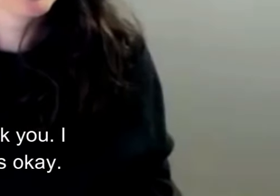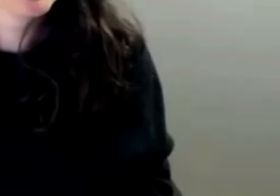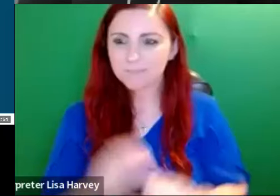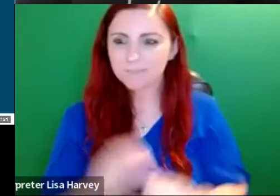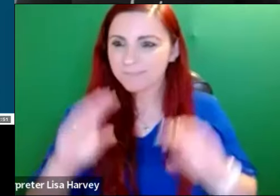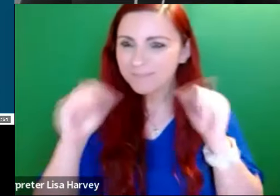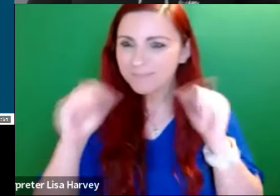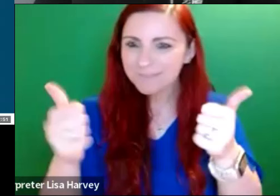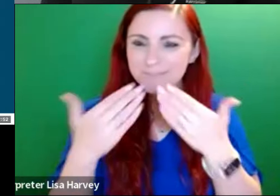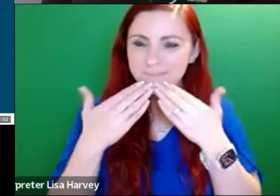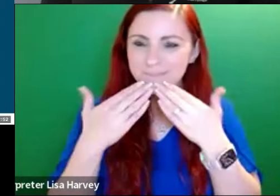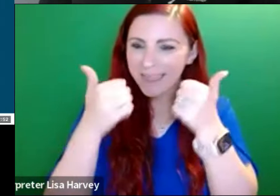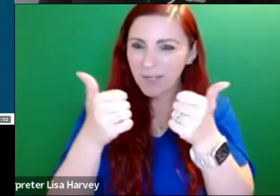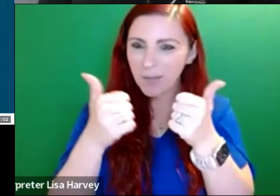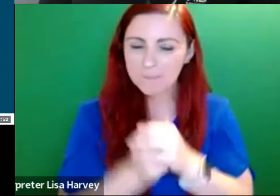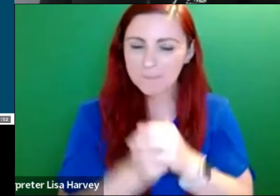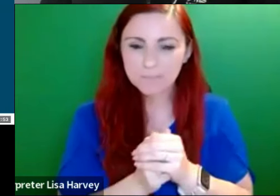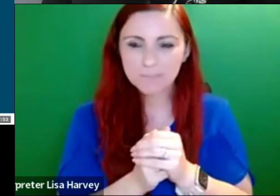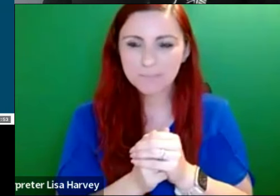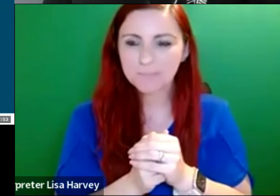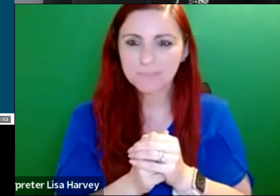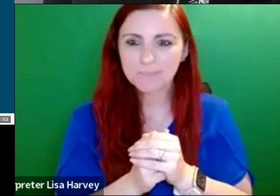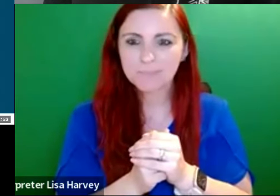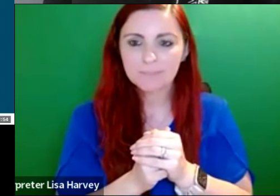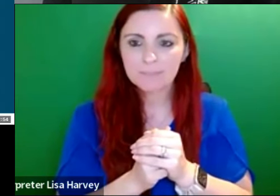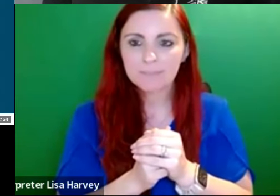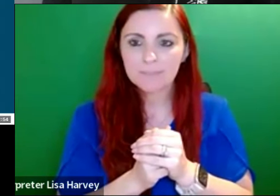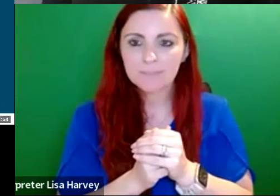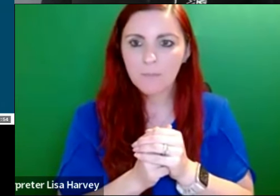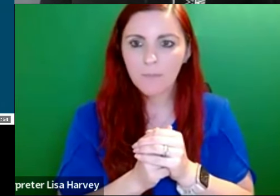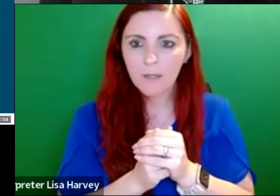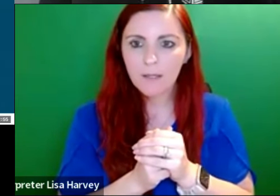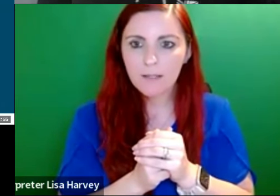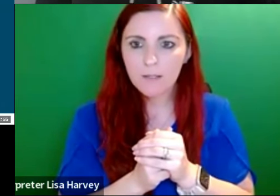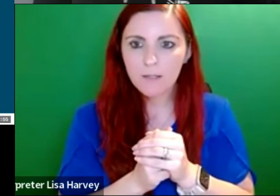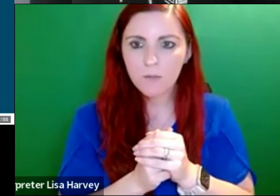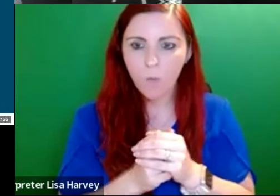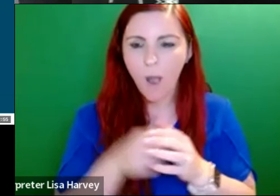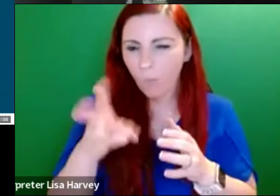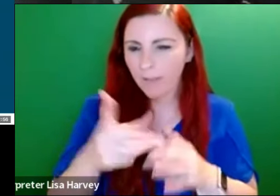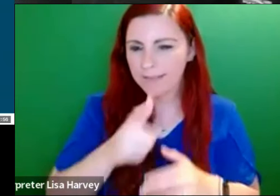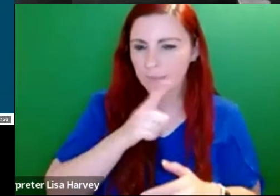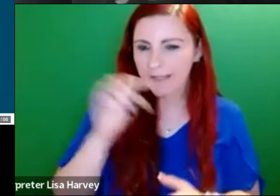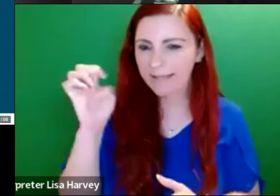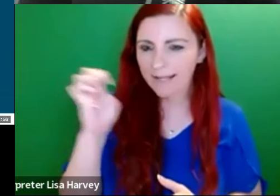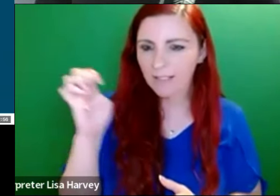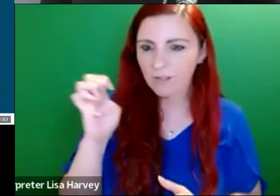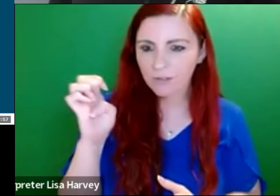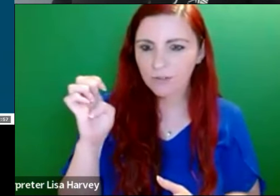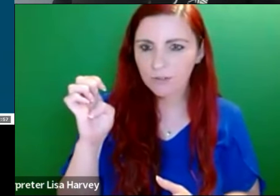Excellent. Thank you. I'm going to use English, if that's okay.